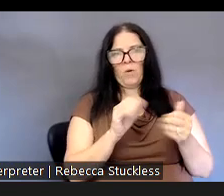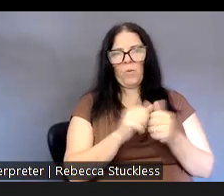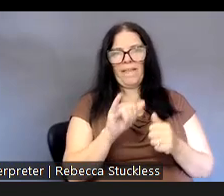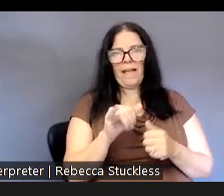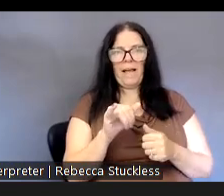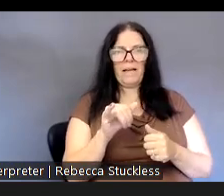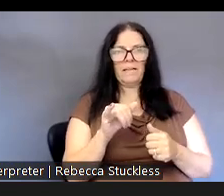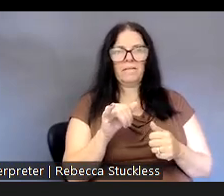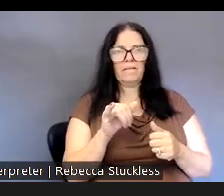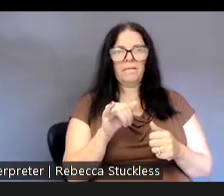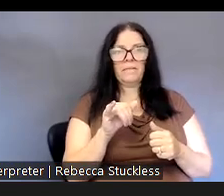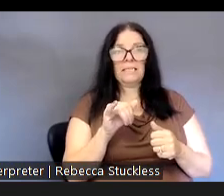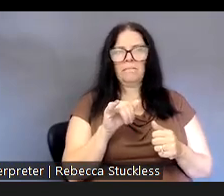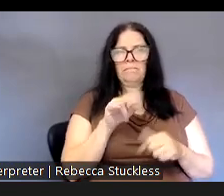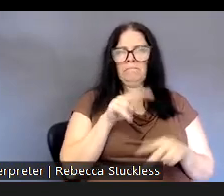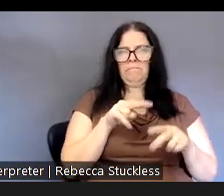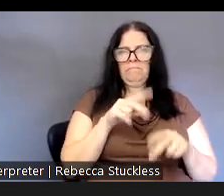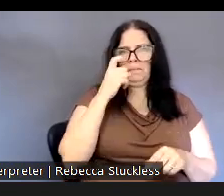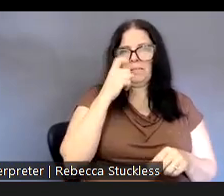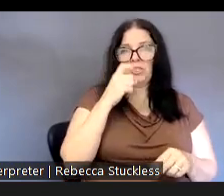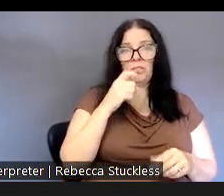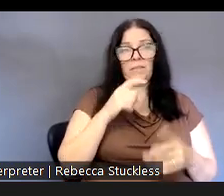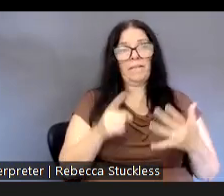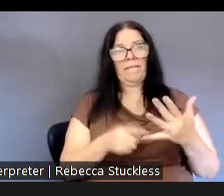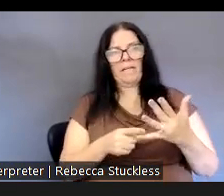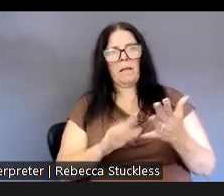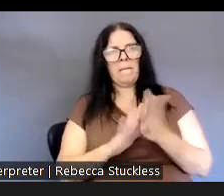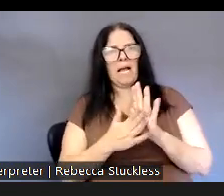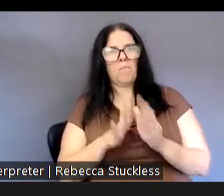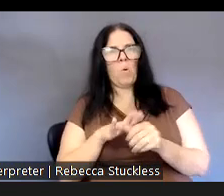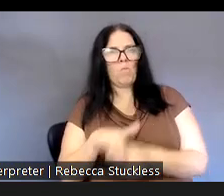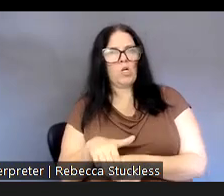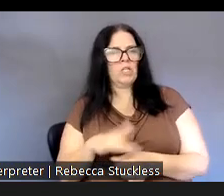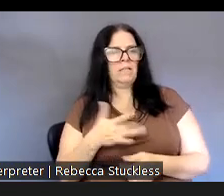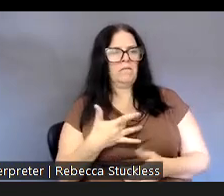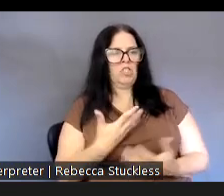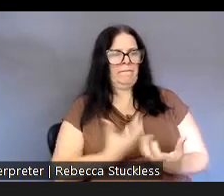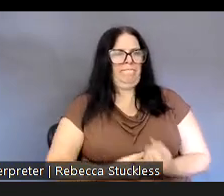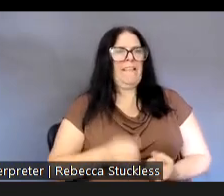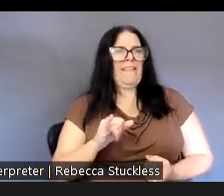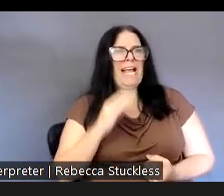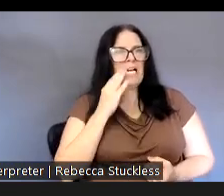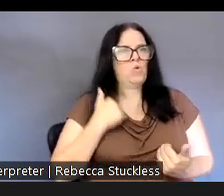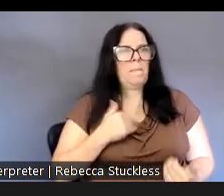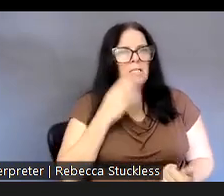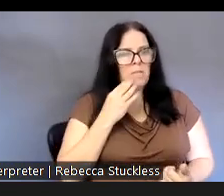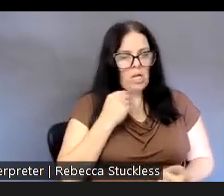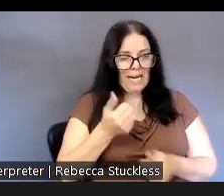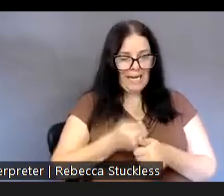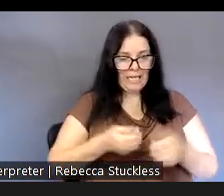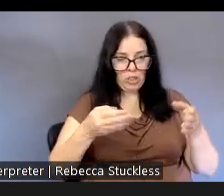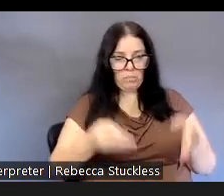of oppression. Power is the ground of human societal experience, and each person's experience of power